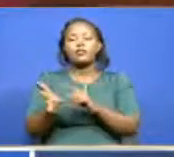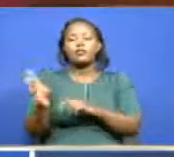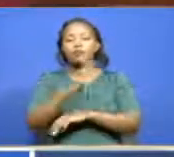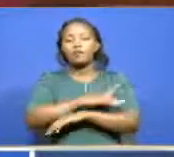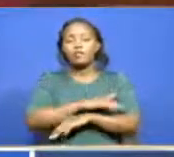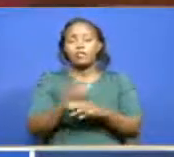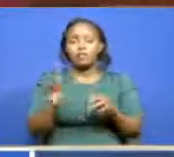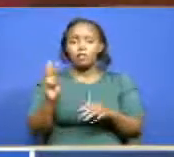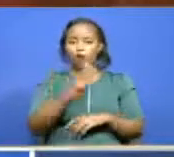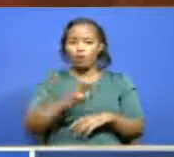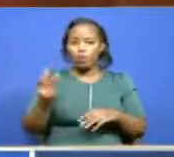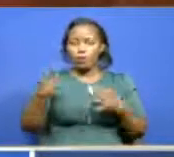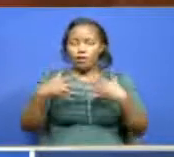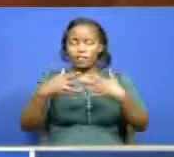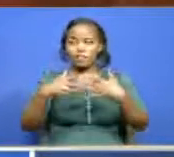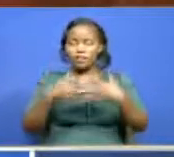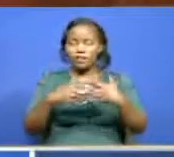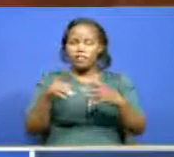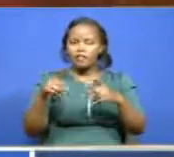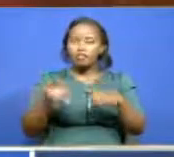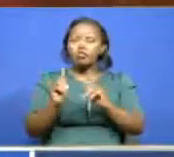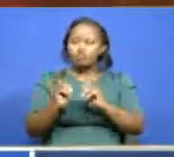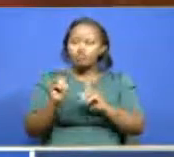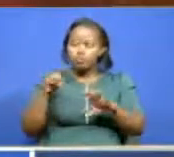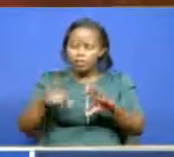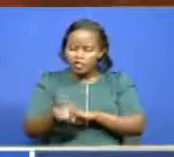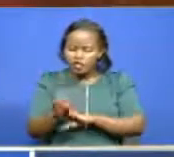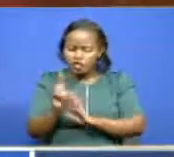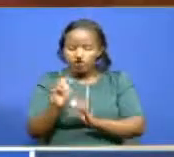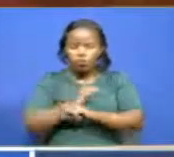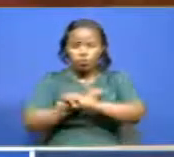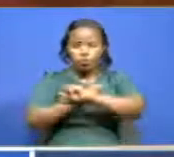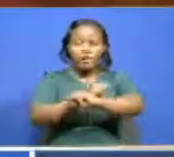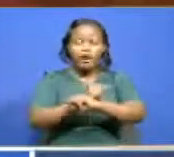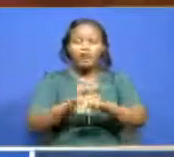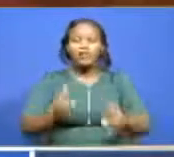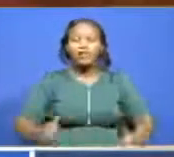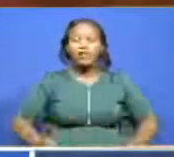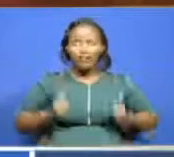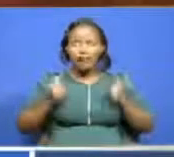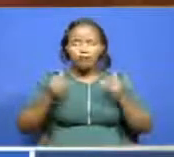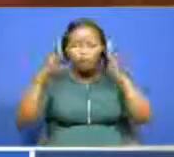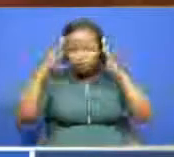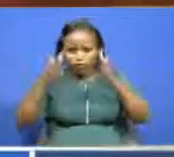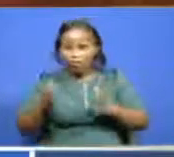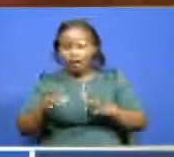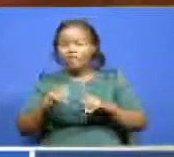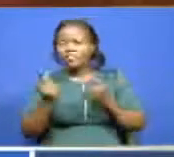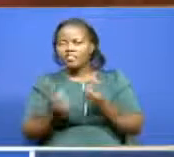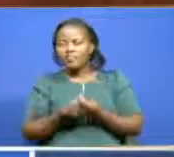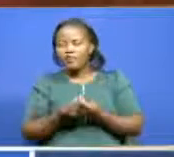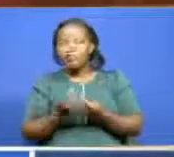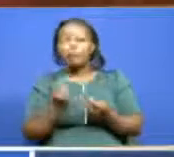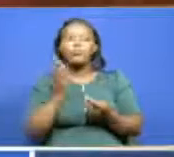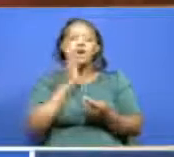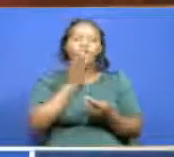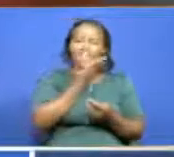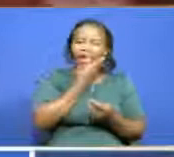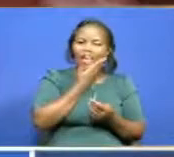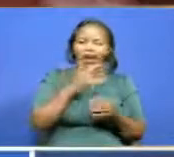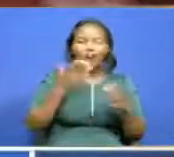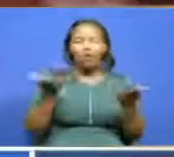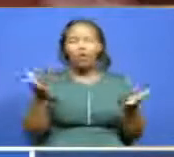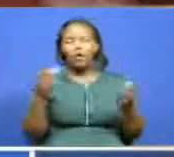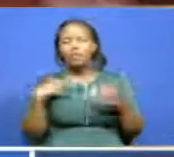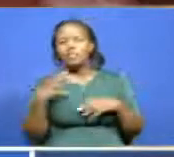Westgate you went there to protect every life irrespective of tribe, race or